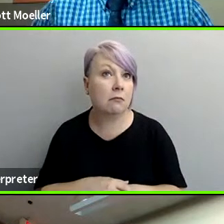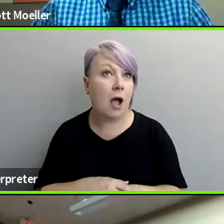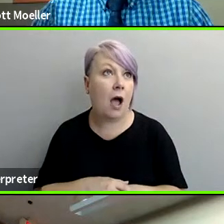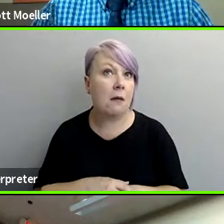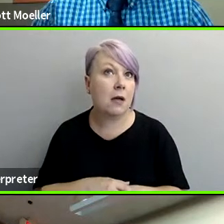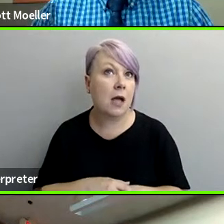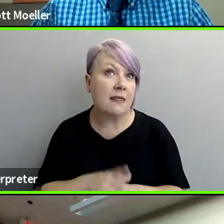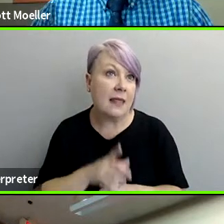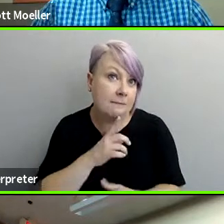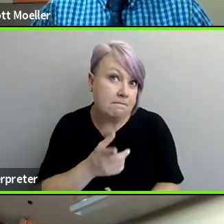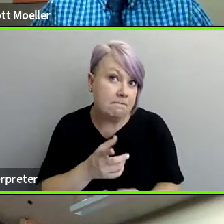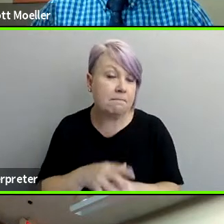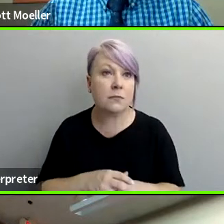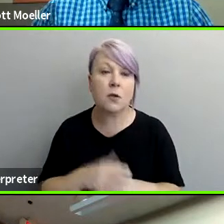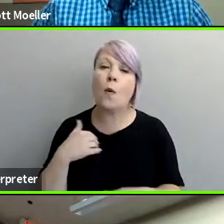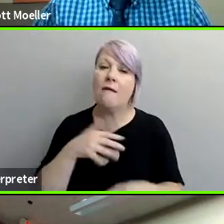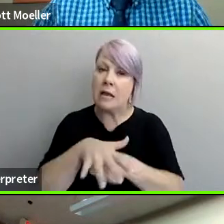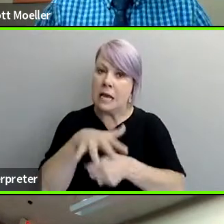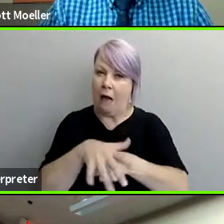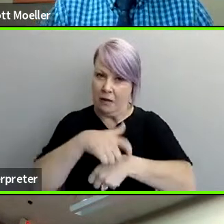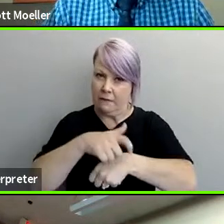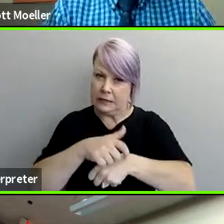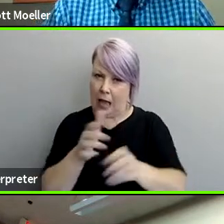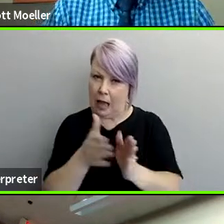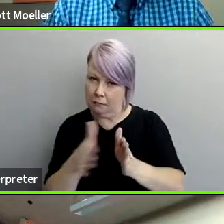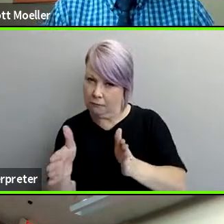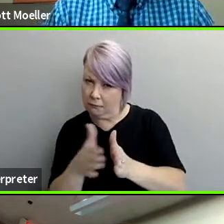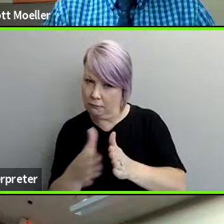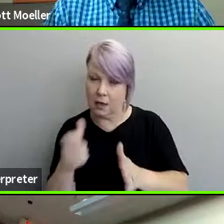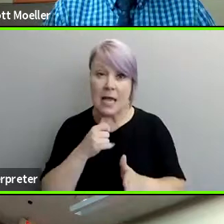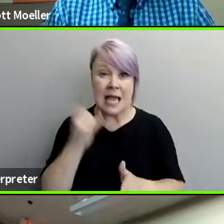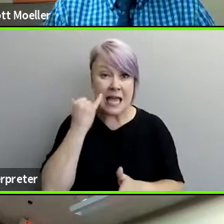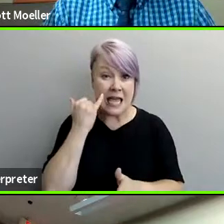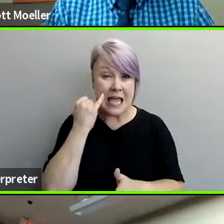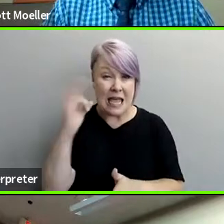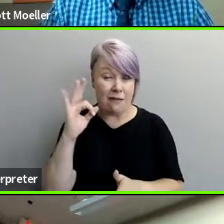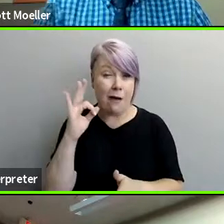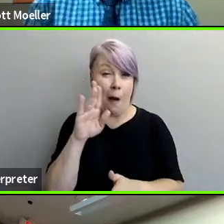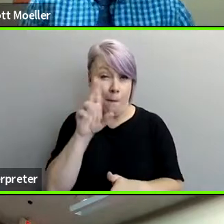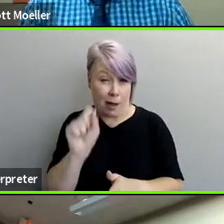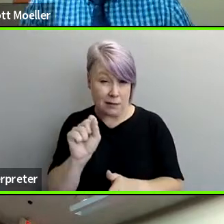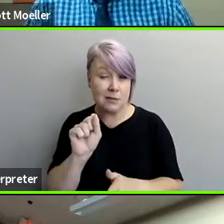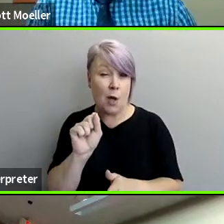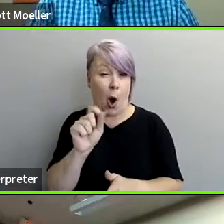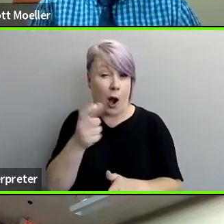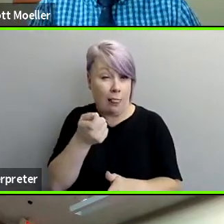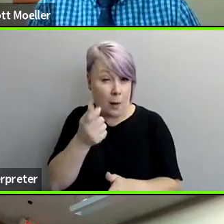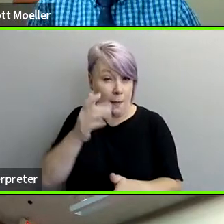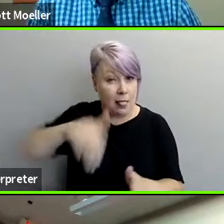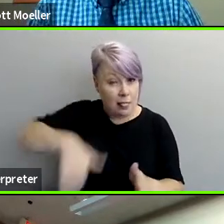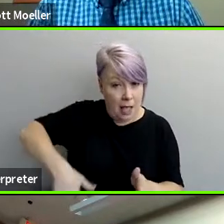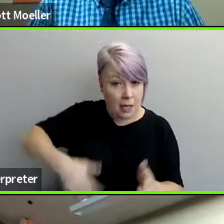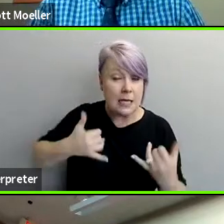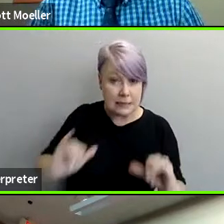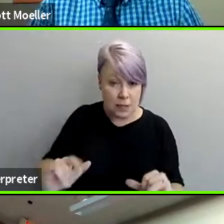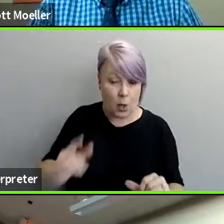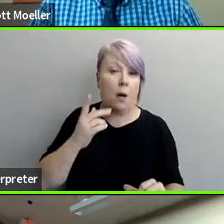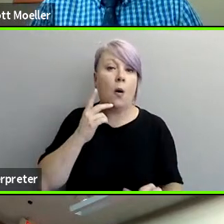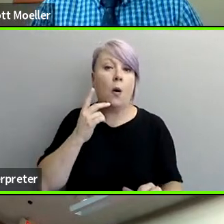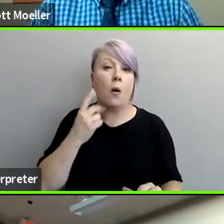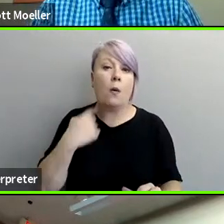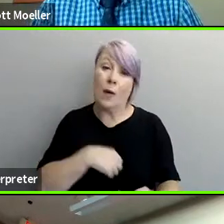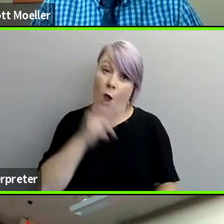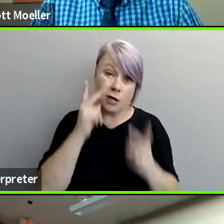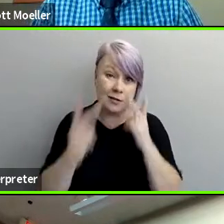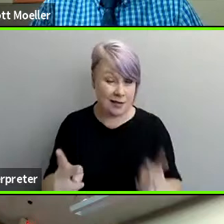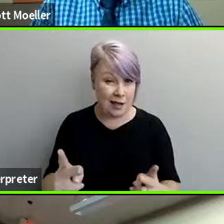of the day. So we have enough of a buffer that even though they have buses running late, we are seeing some impact in attendance, where if the student doesn't come